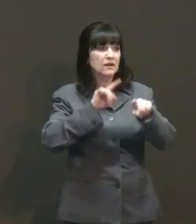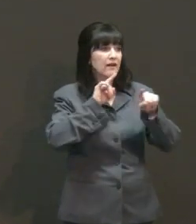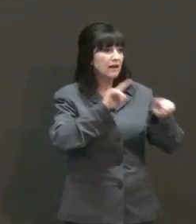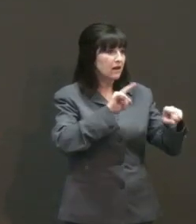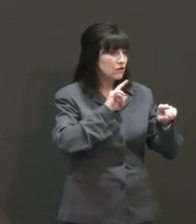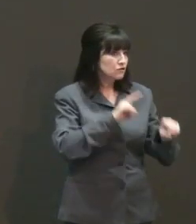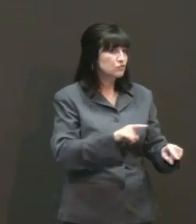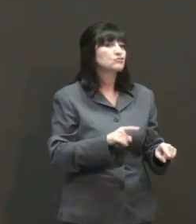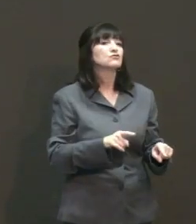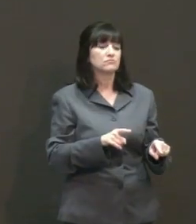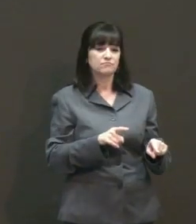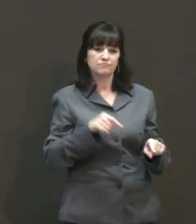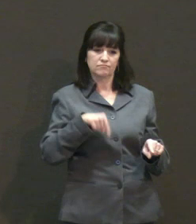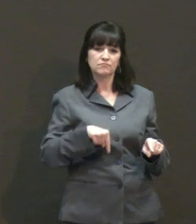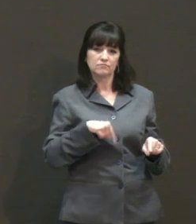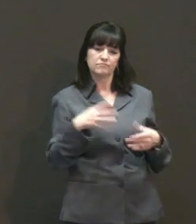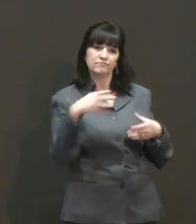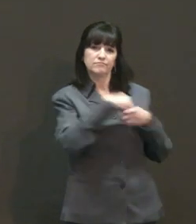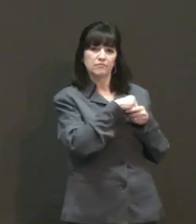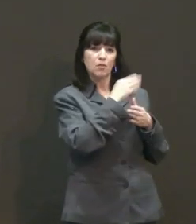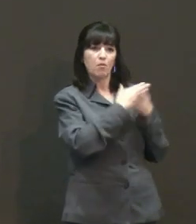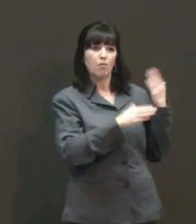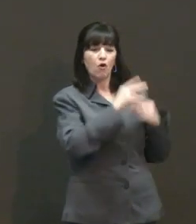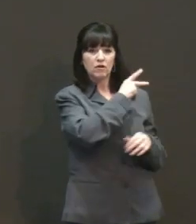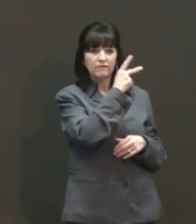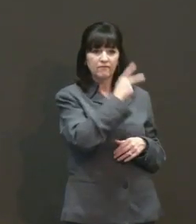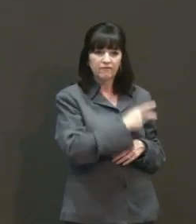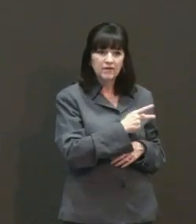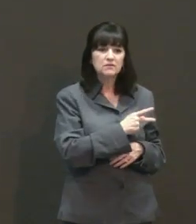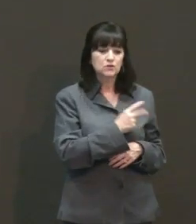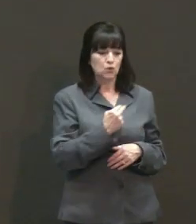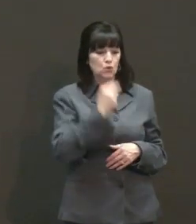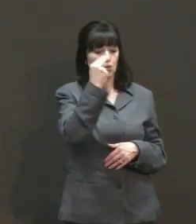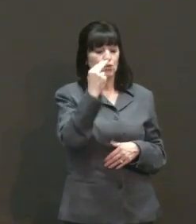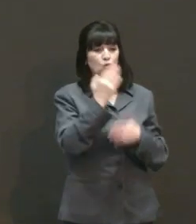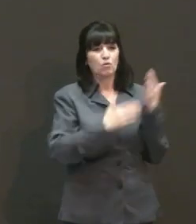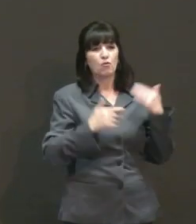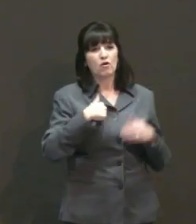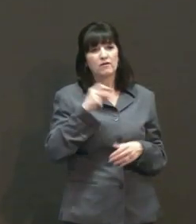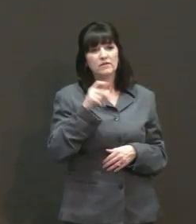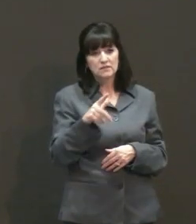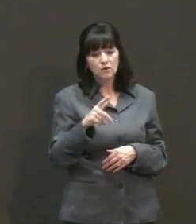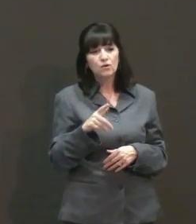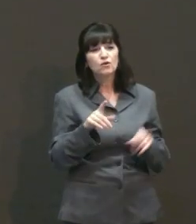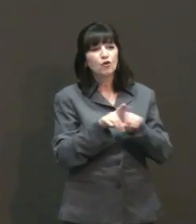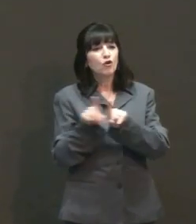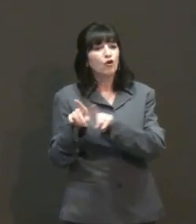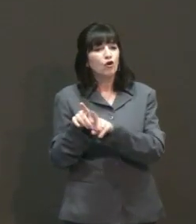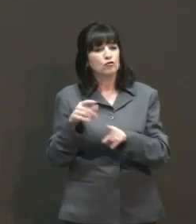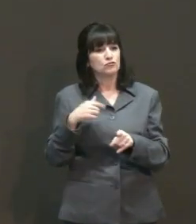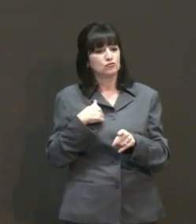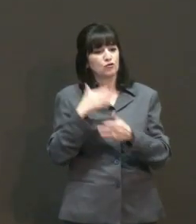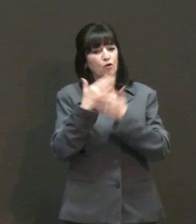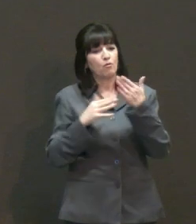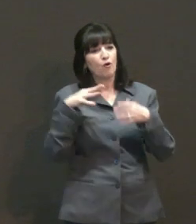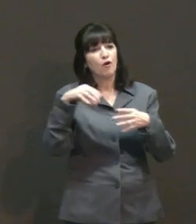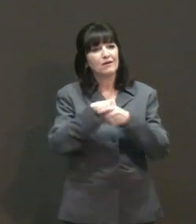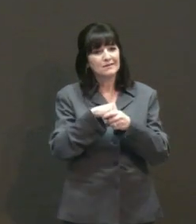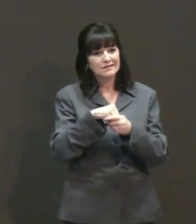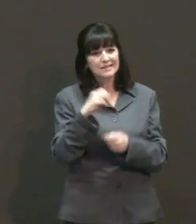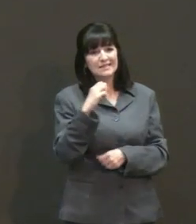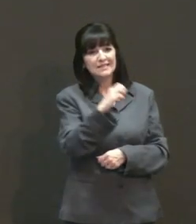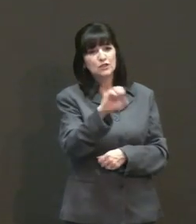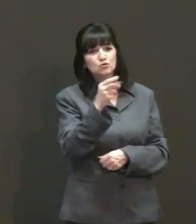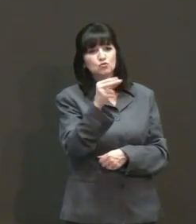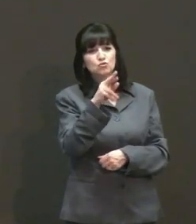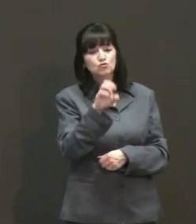here in the northern part of our state, and part of the shore region, eastern shore, Maryland, Virginia, and